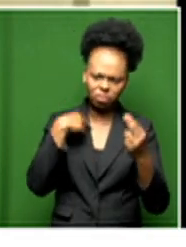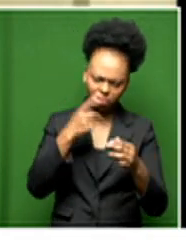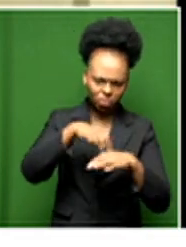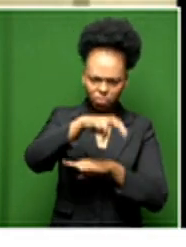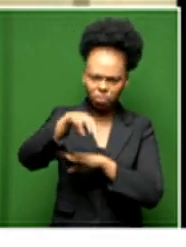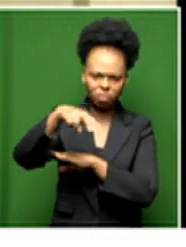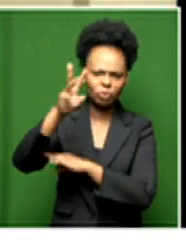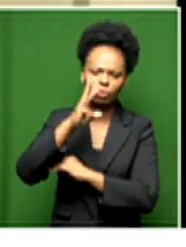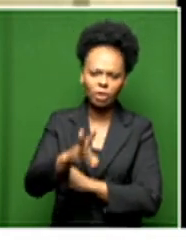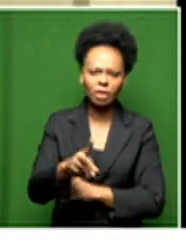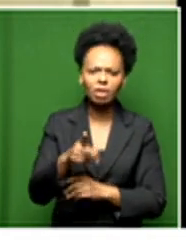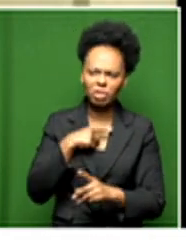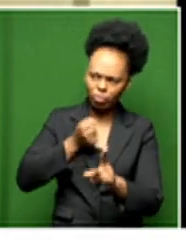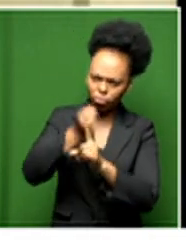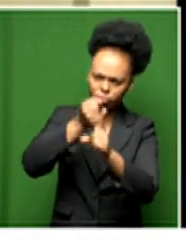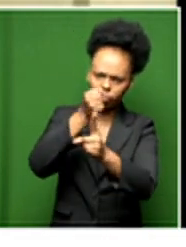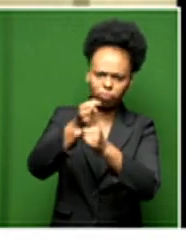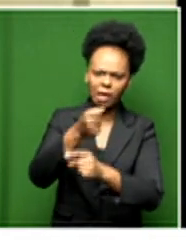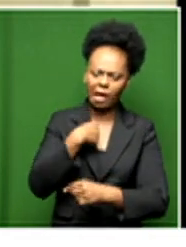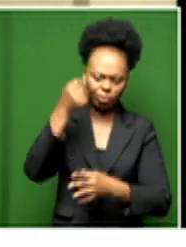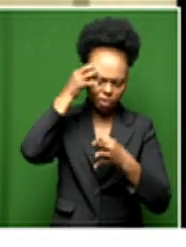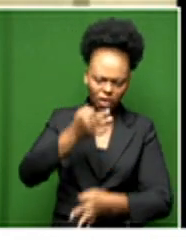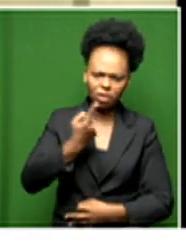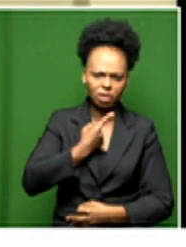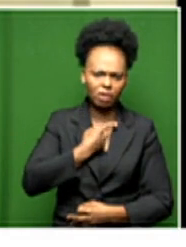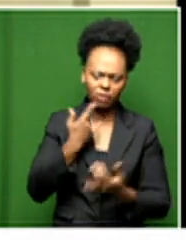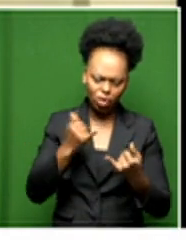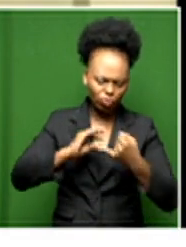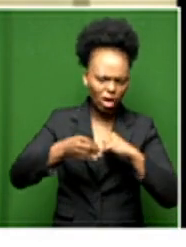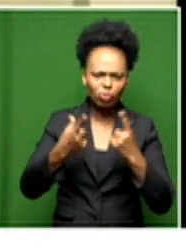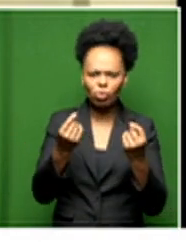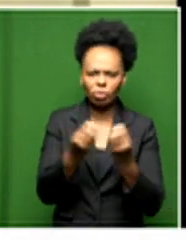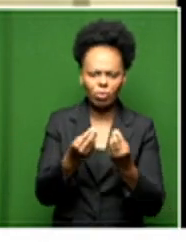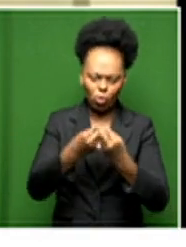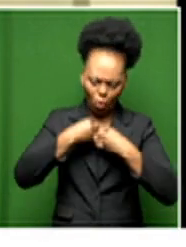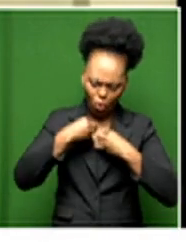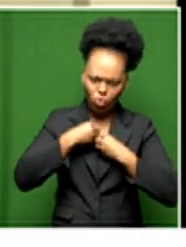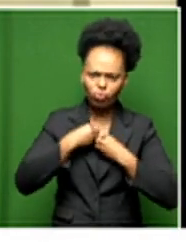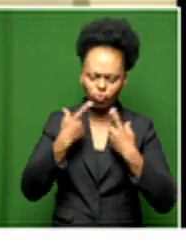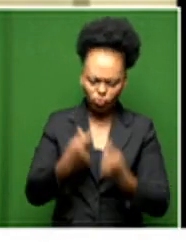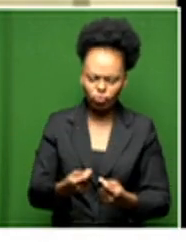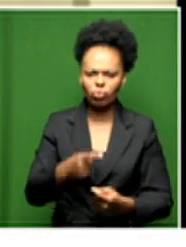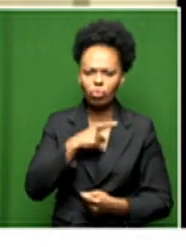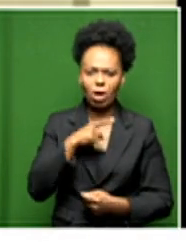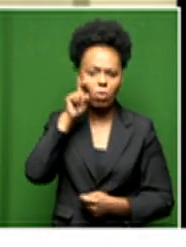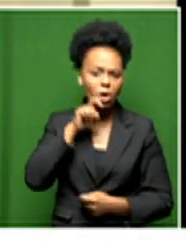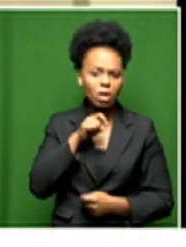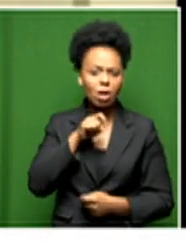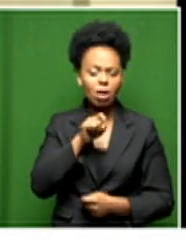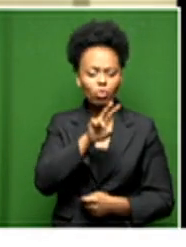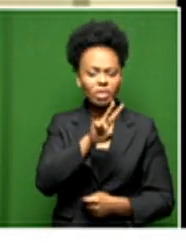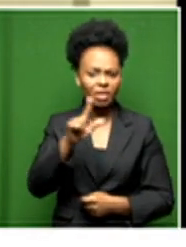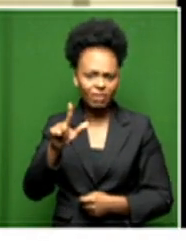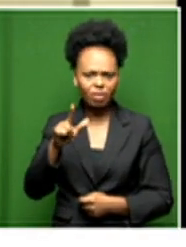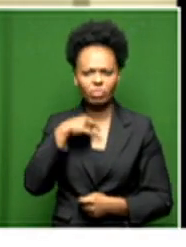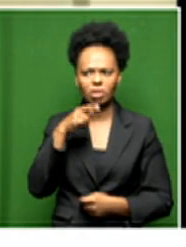it's only kind of when I pushed against that and I decided I want to try and do things my own way. And when I was about 27, I went to go